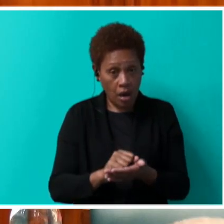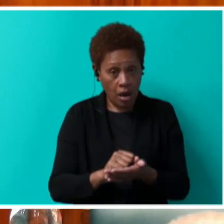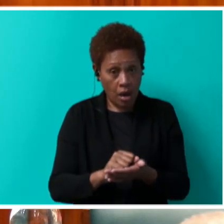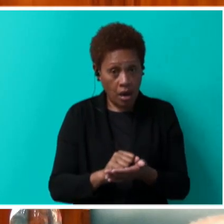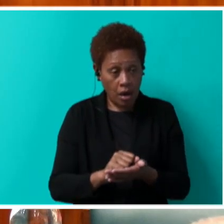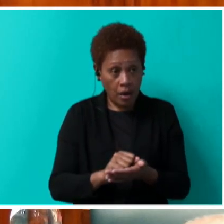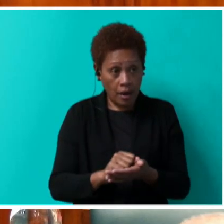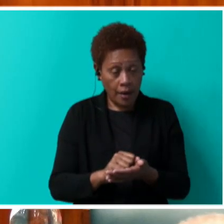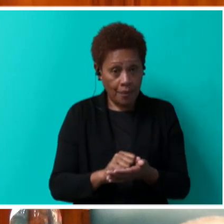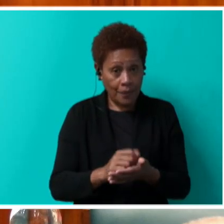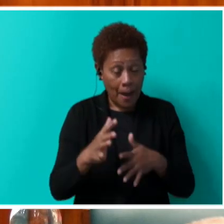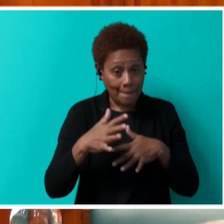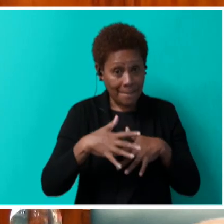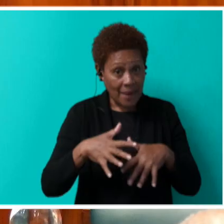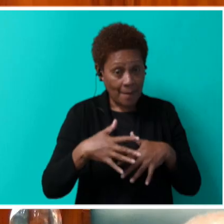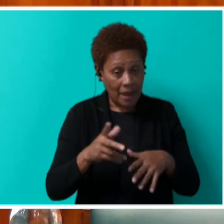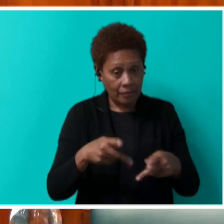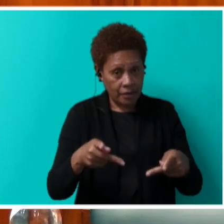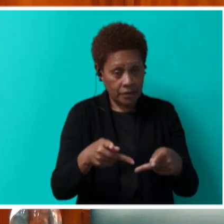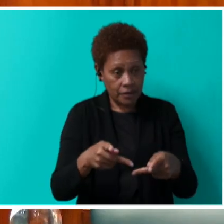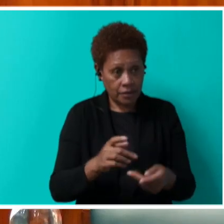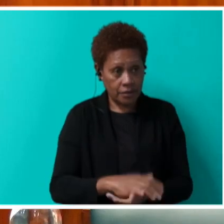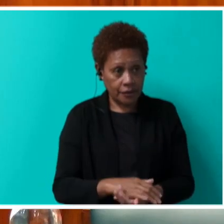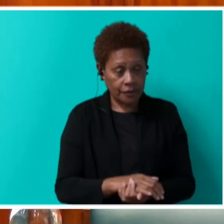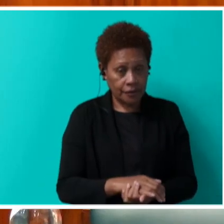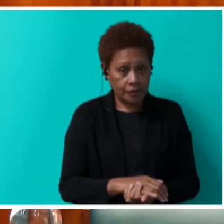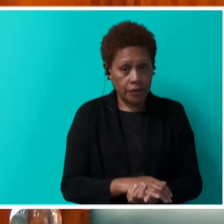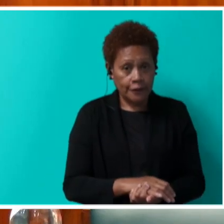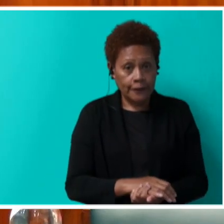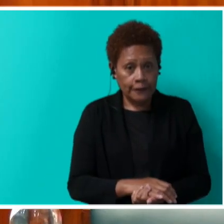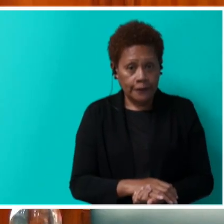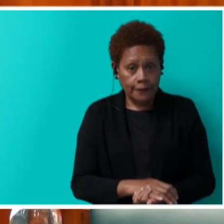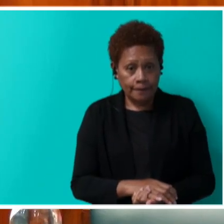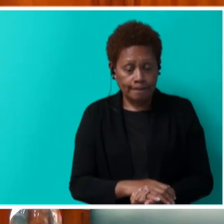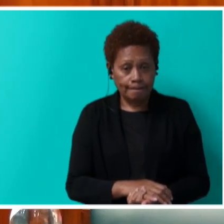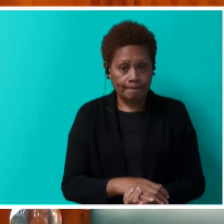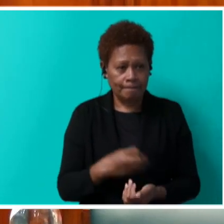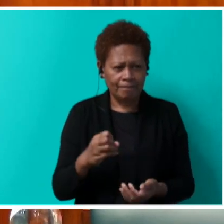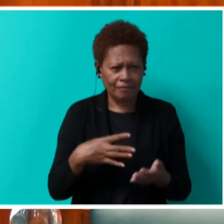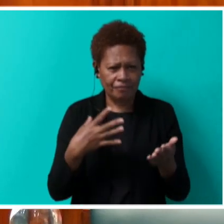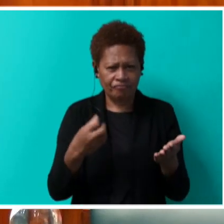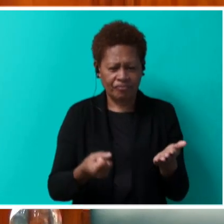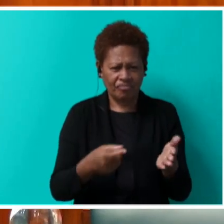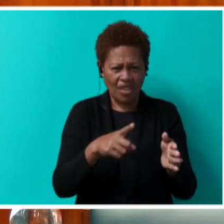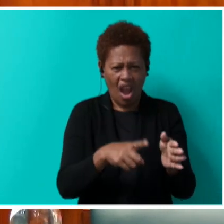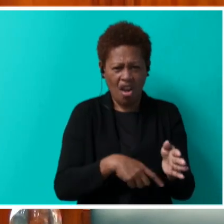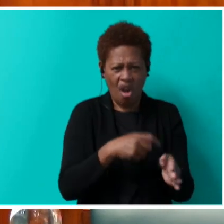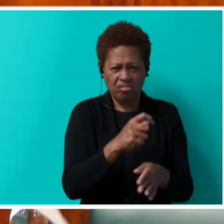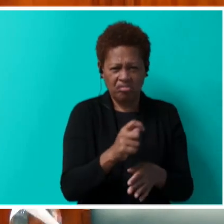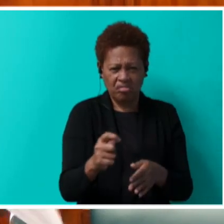Deputy Speaker, our crop extension division is refining a long-term cultivation plan for the